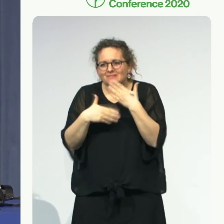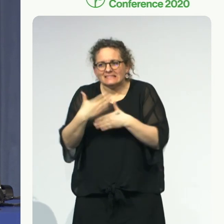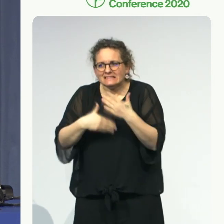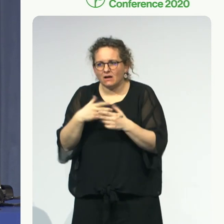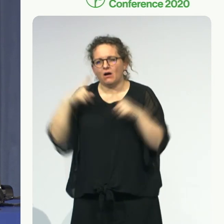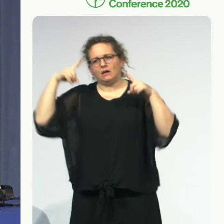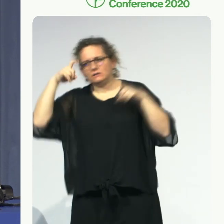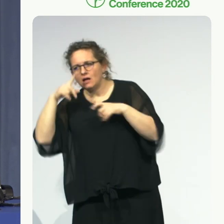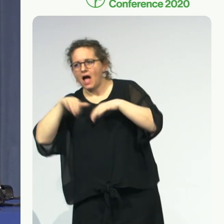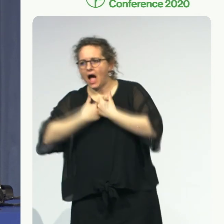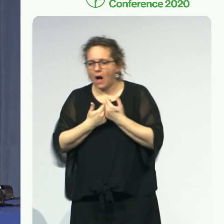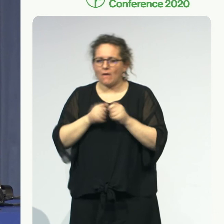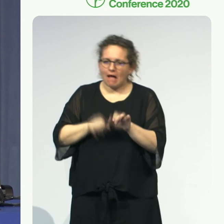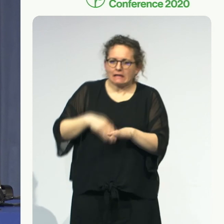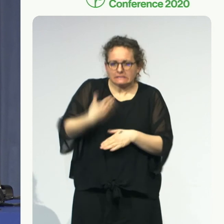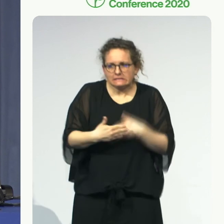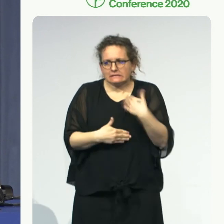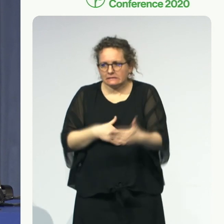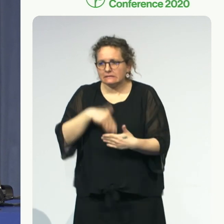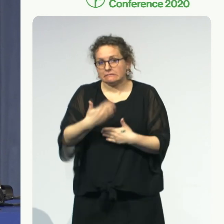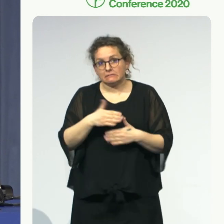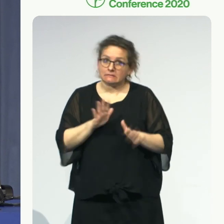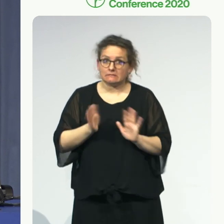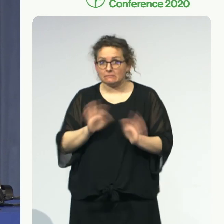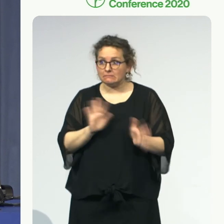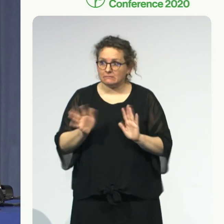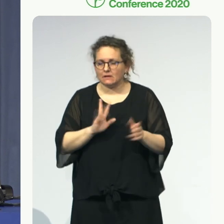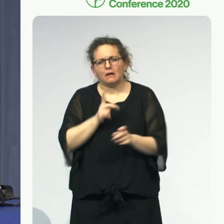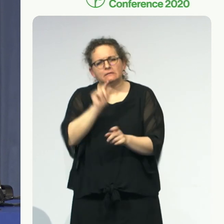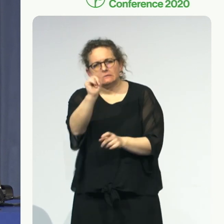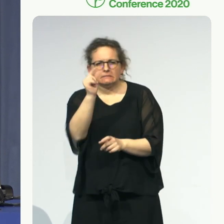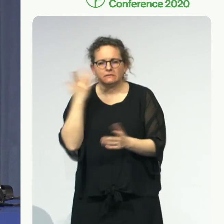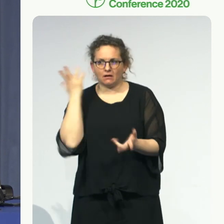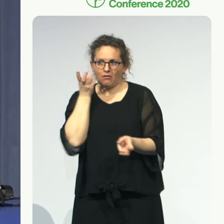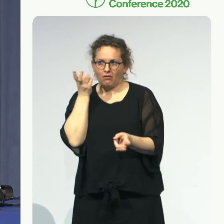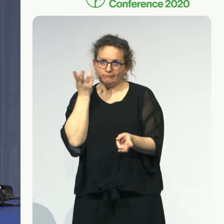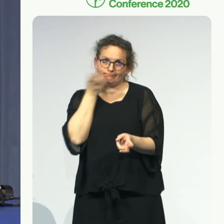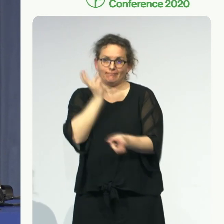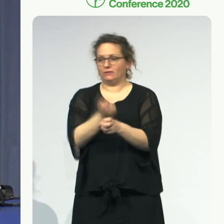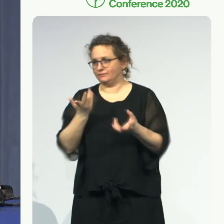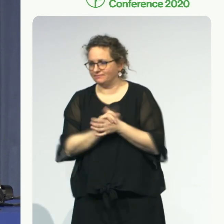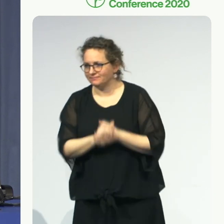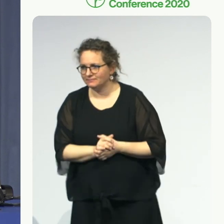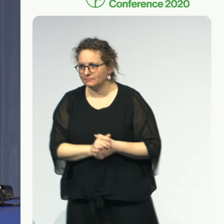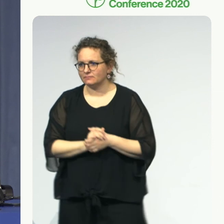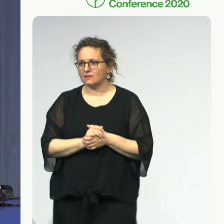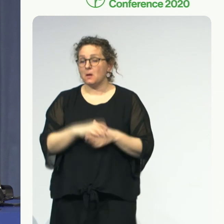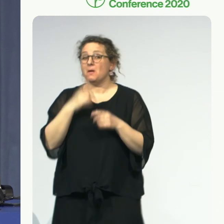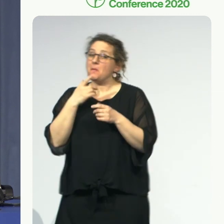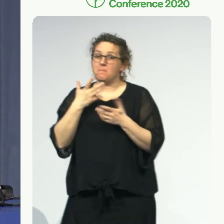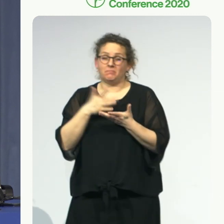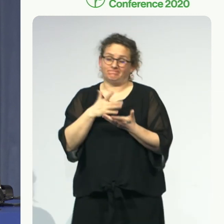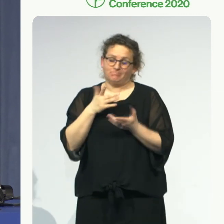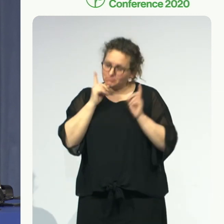more forward, but yeah, we are somehow depending also on the ministry.